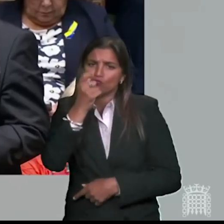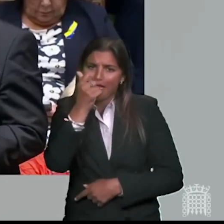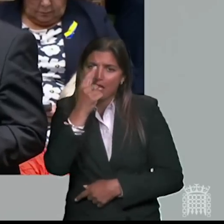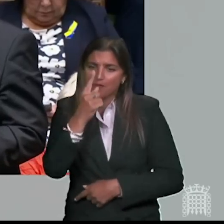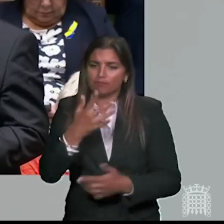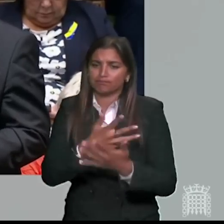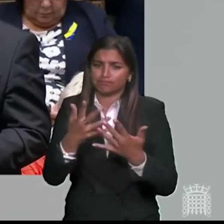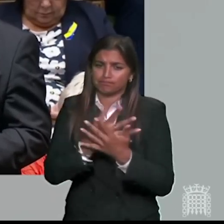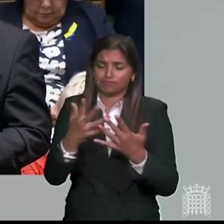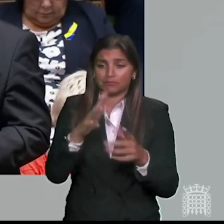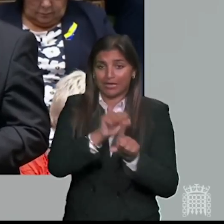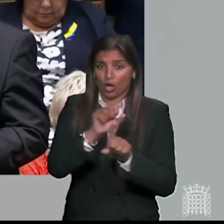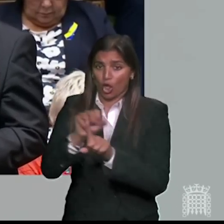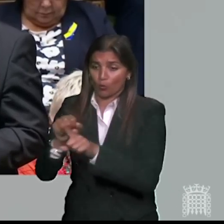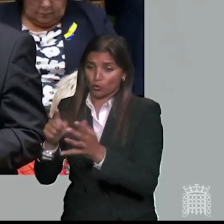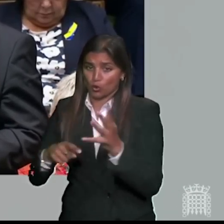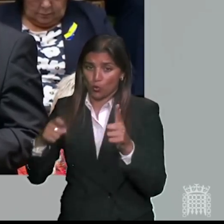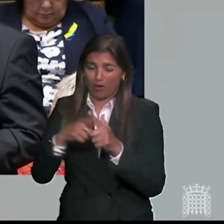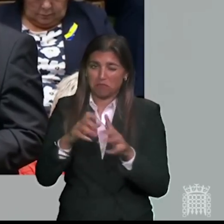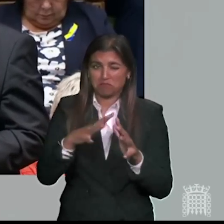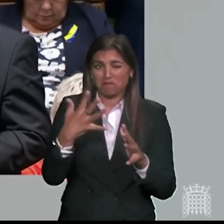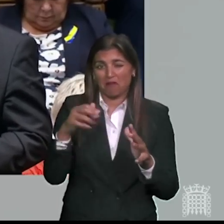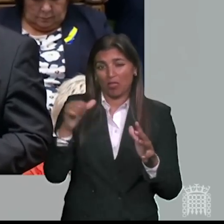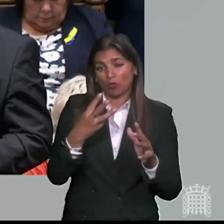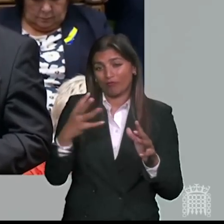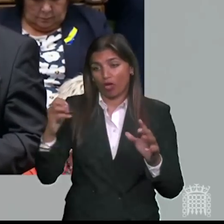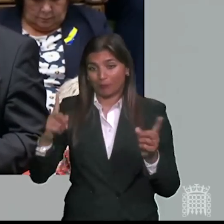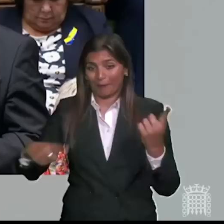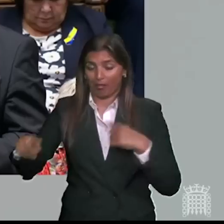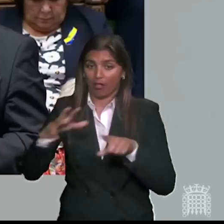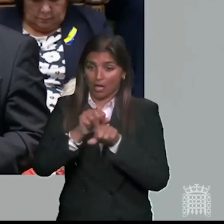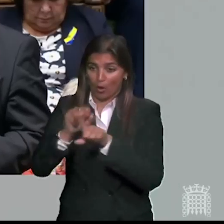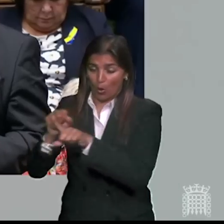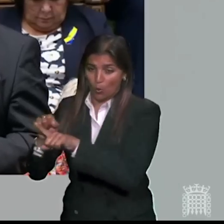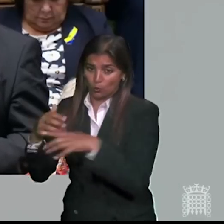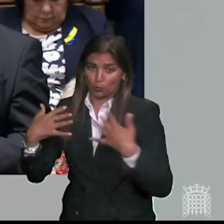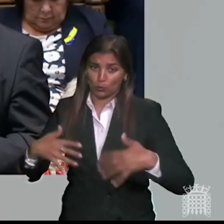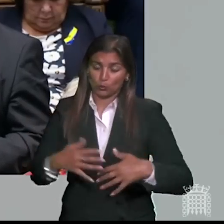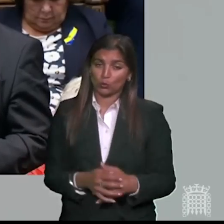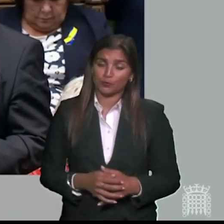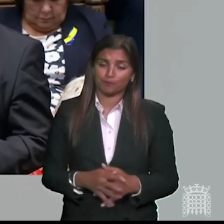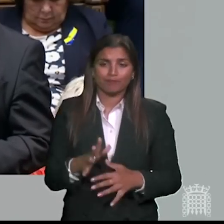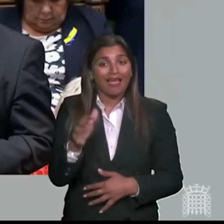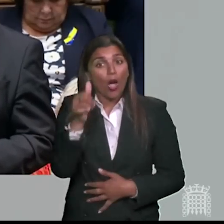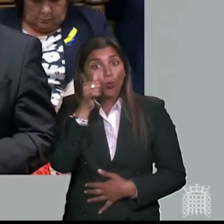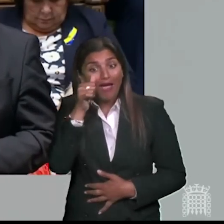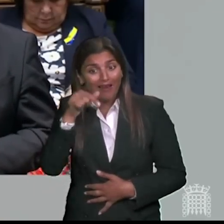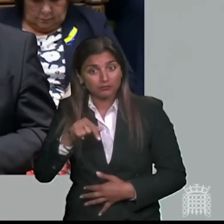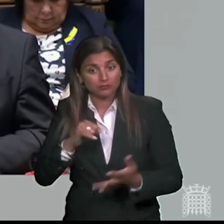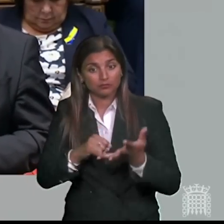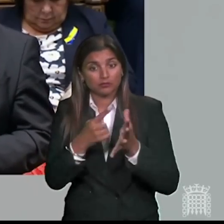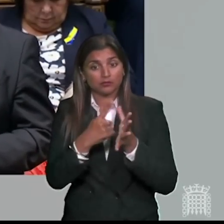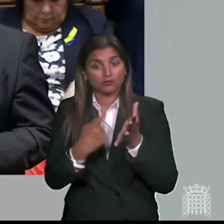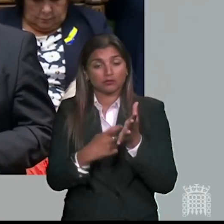UK, around 5,300 around the UK, including families in Merthyr Tydfil and Rumney. Awareness is low, and as this